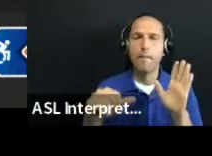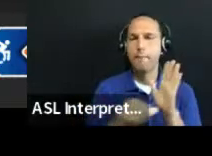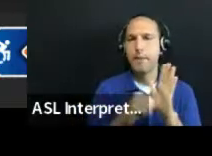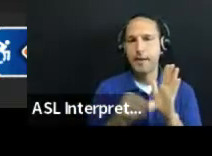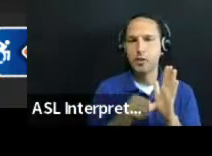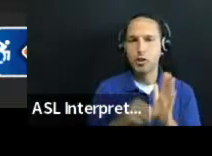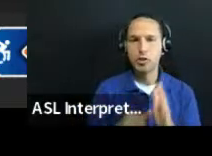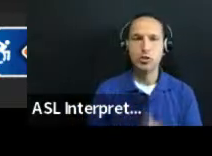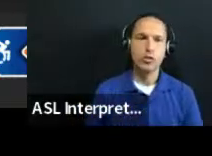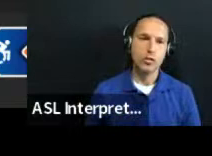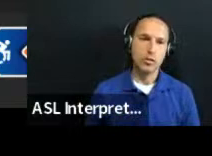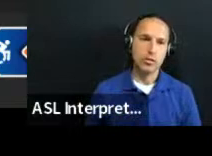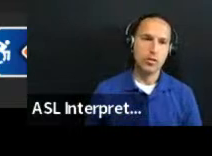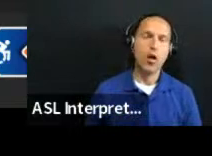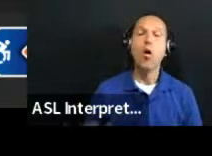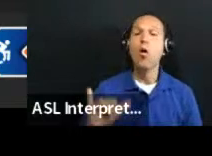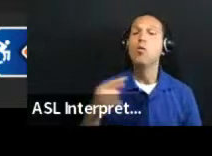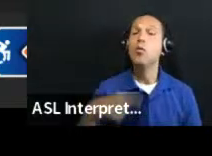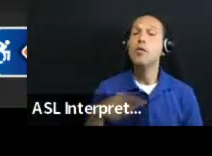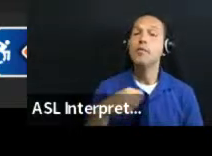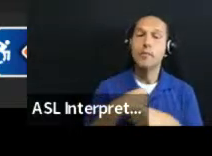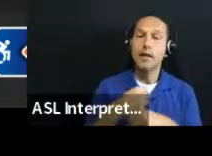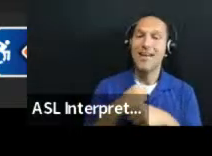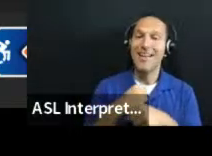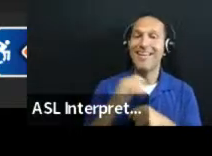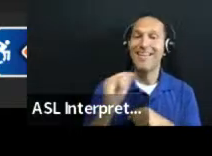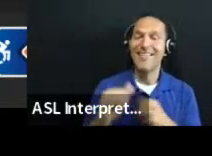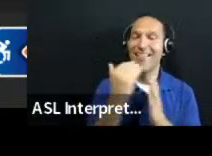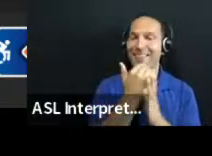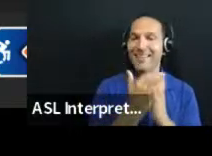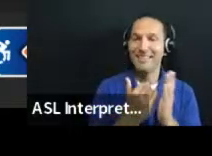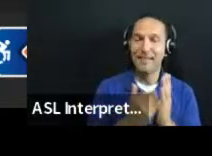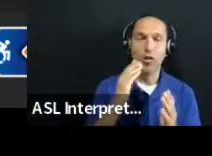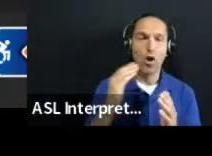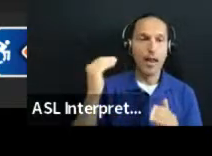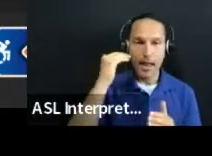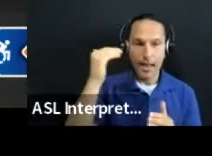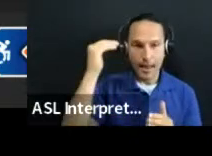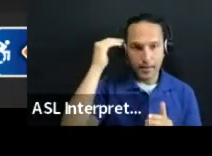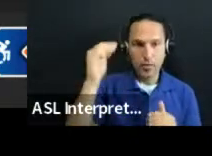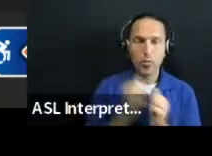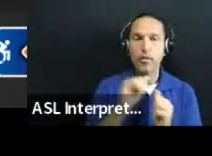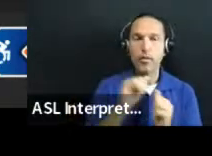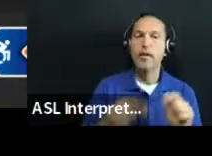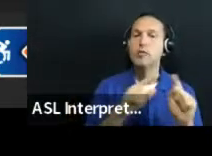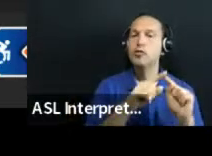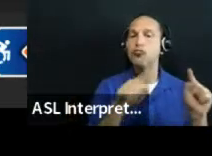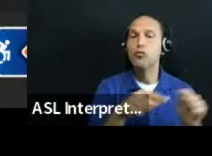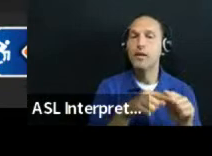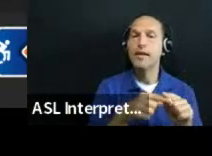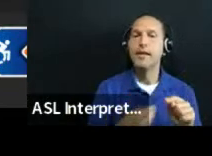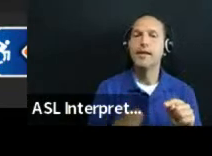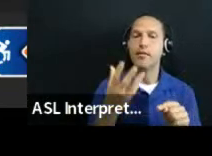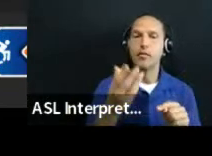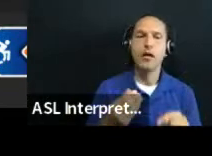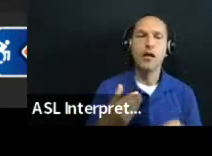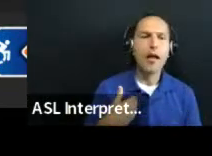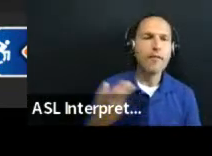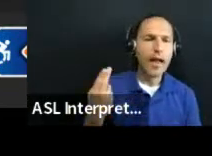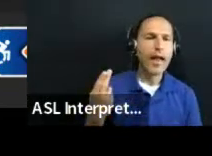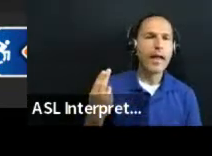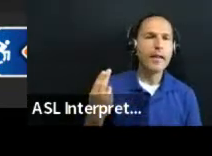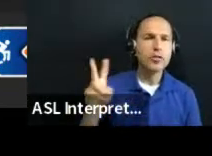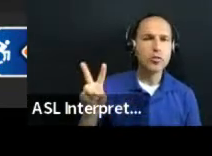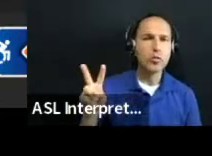then we also produce lists of headings to navigate with screen readers. So we have H2